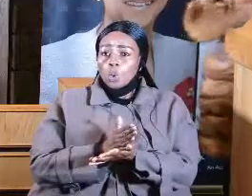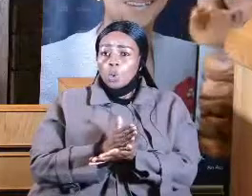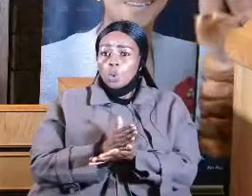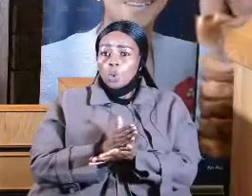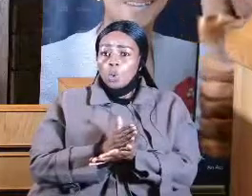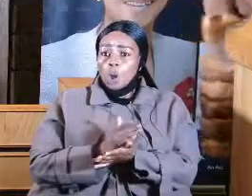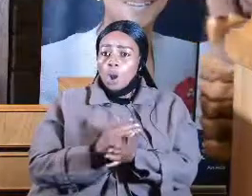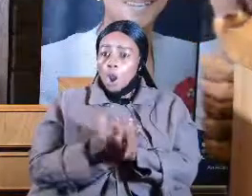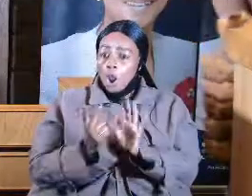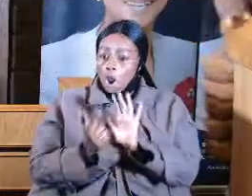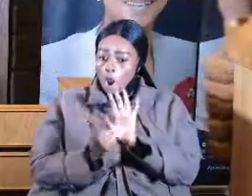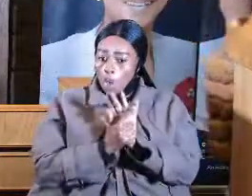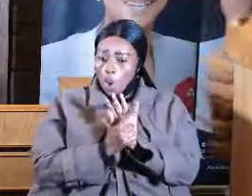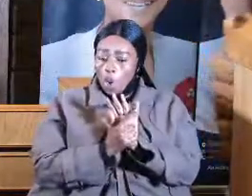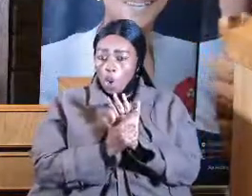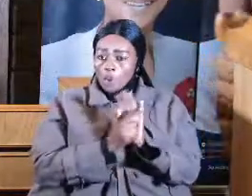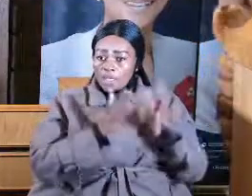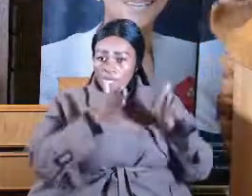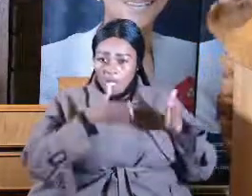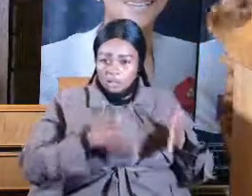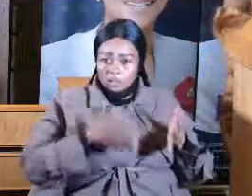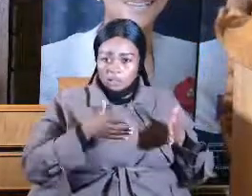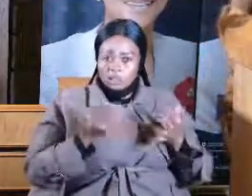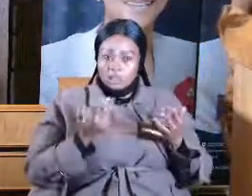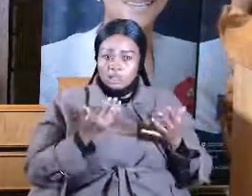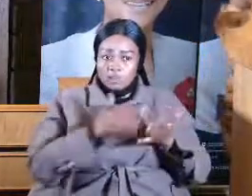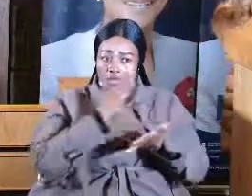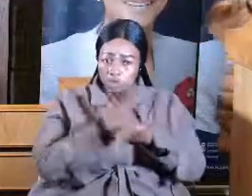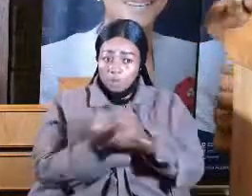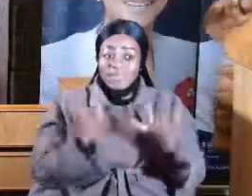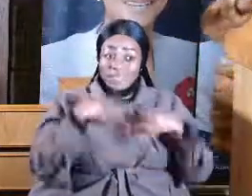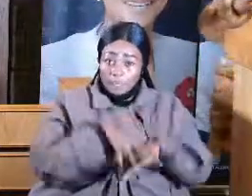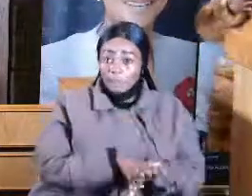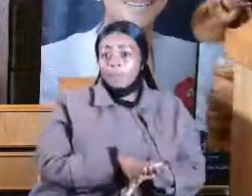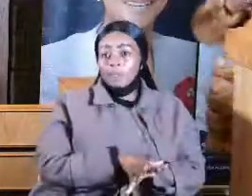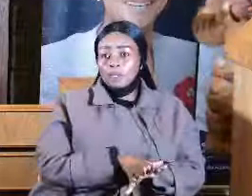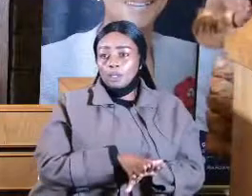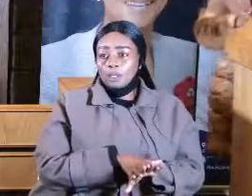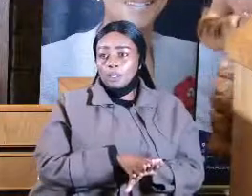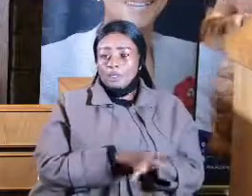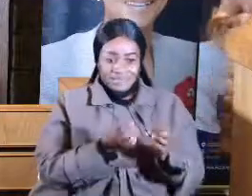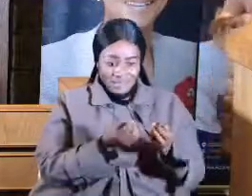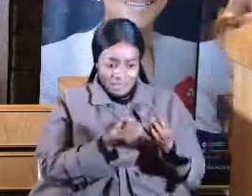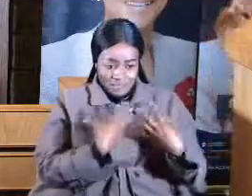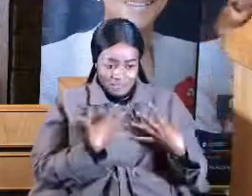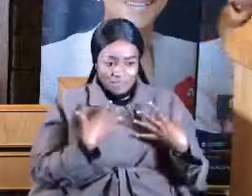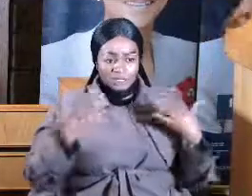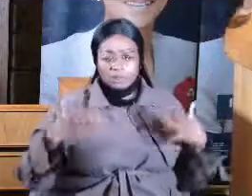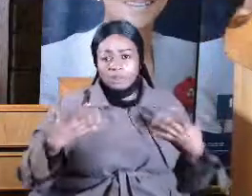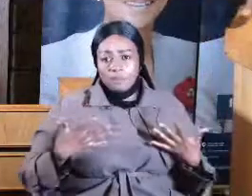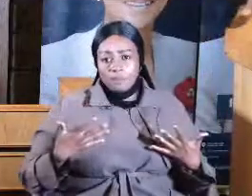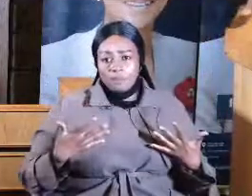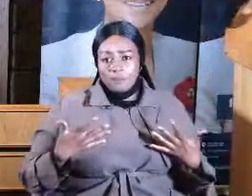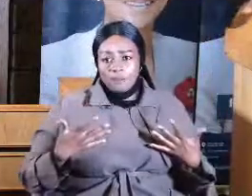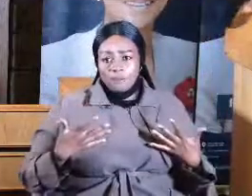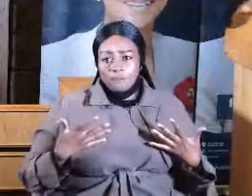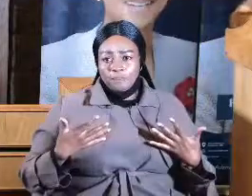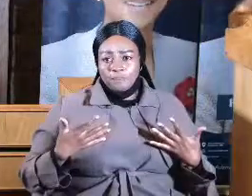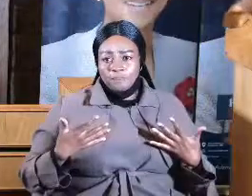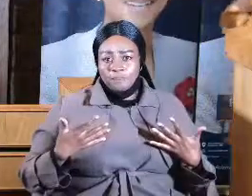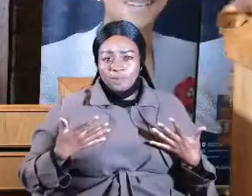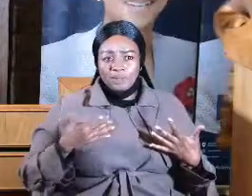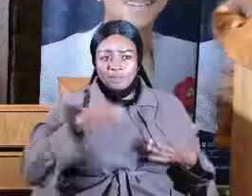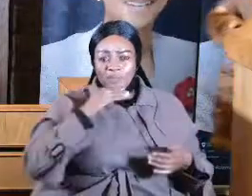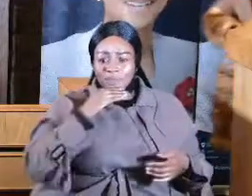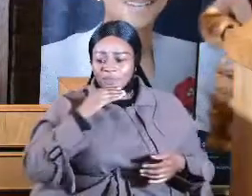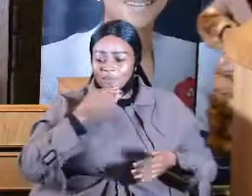our lawyers are making sure that they implement and they give us joy. Not women going to